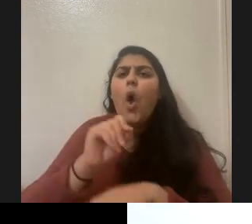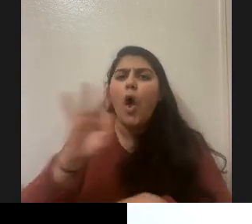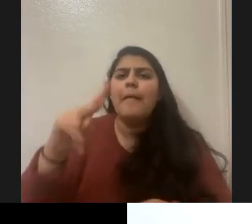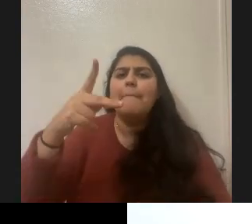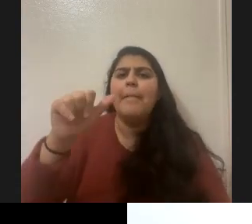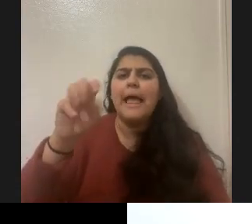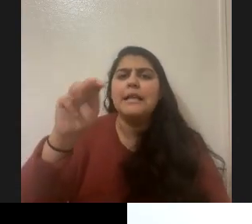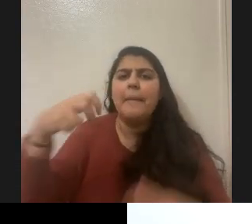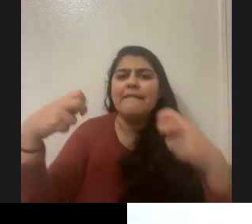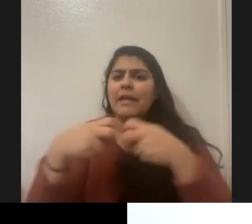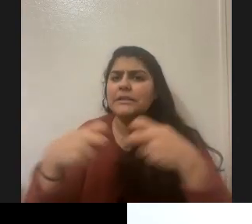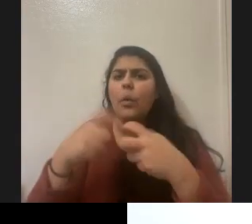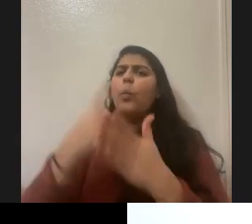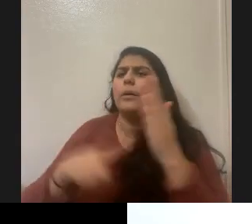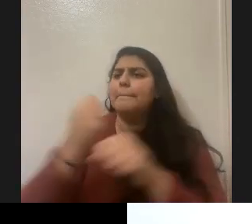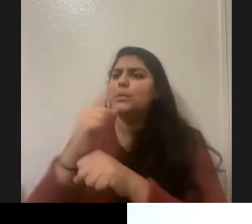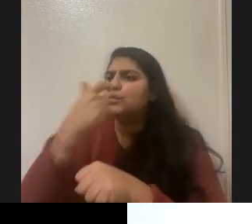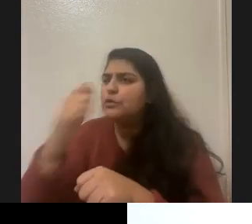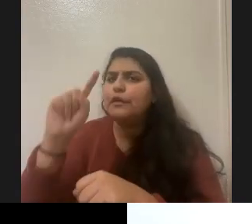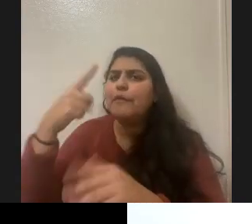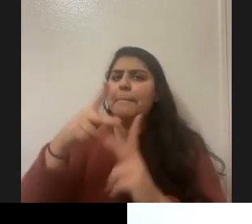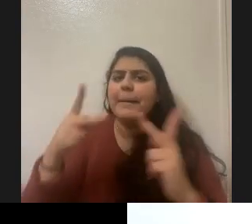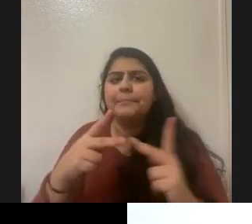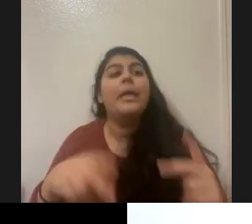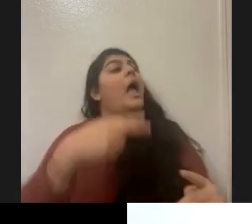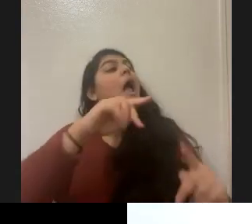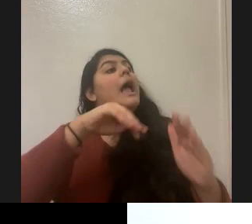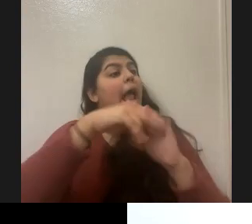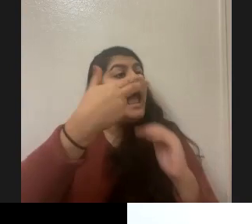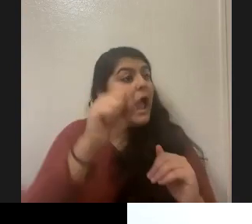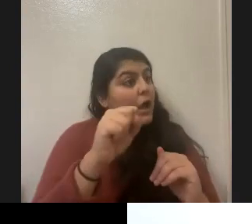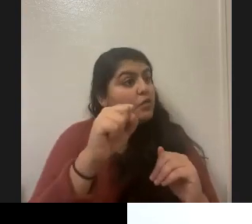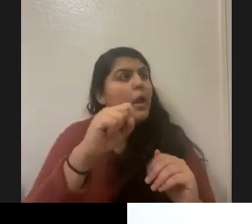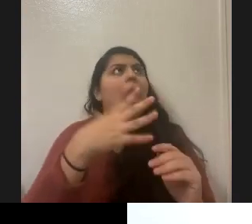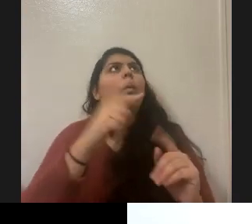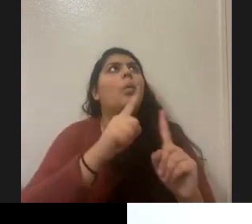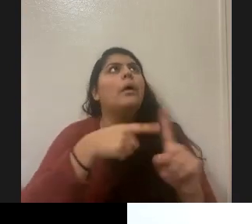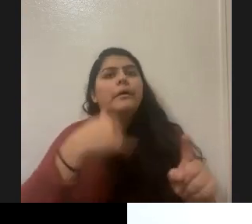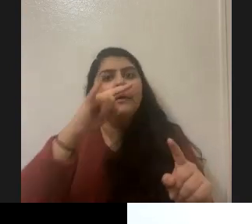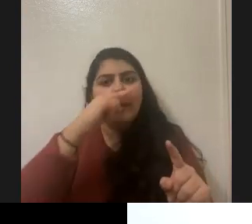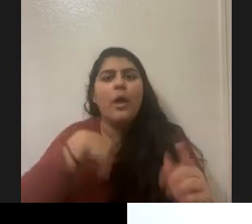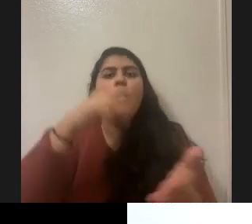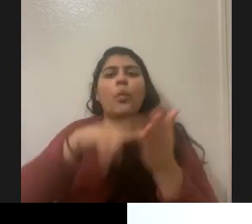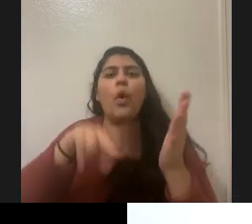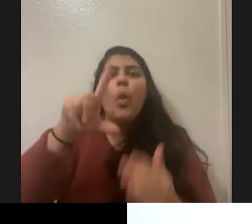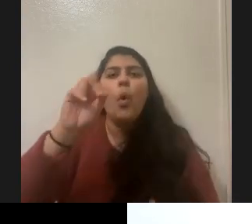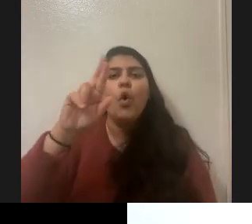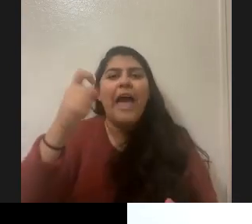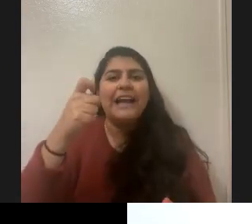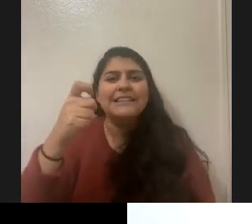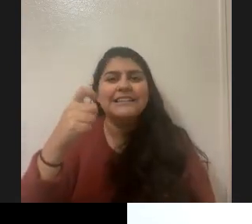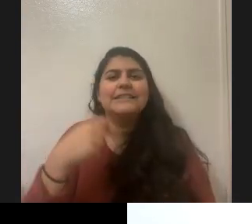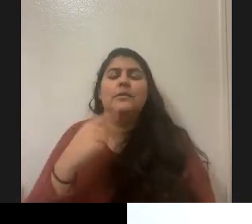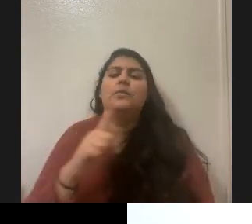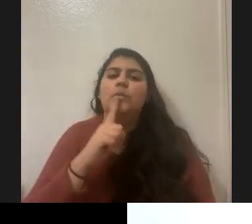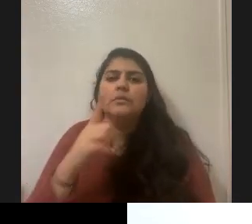you interested in the first place? Yeah, well, in high school, I think, and as a kid, I read The Lorax and I was really stoked